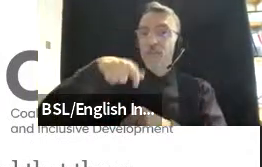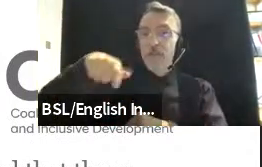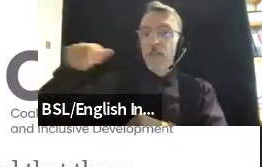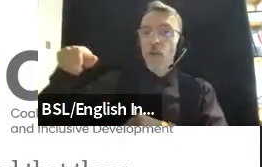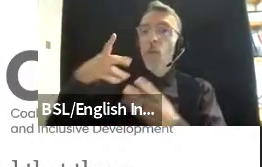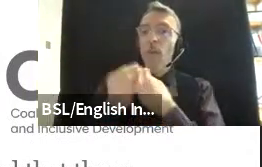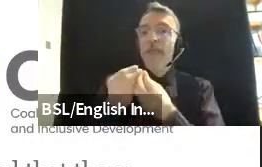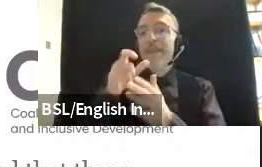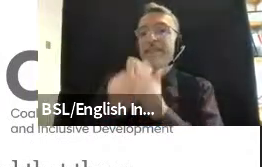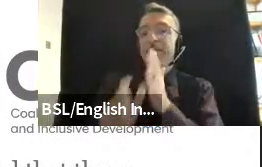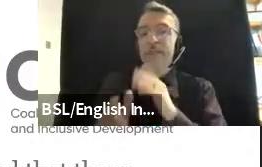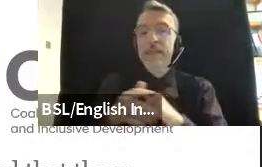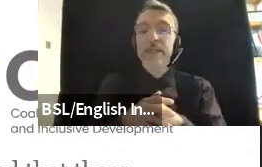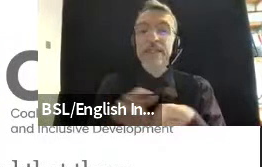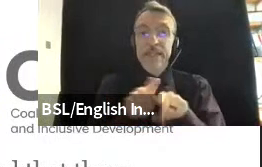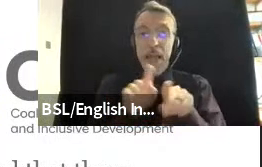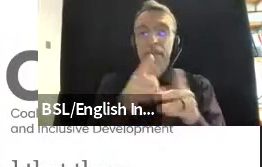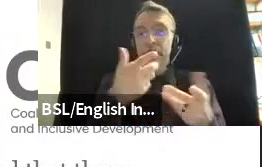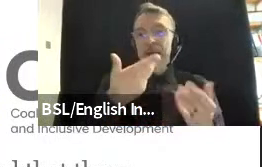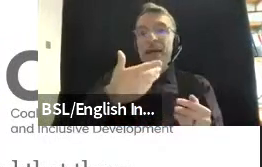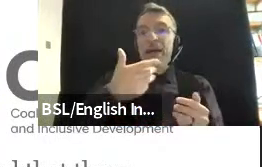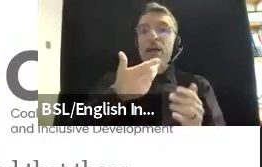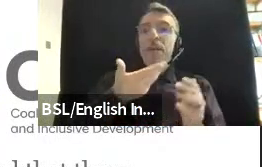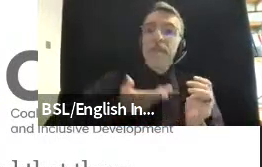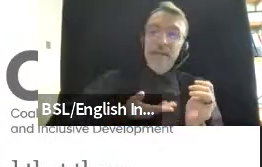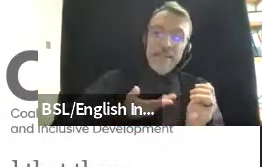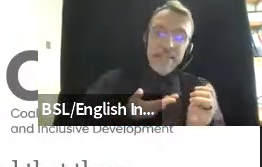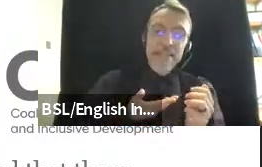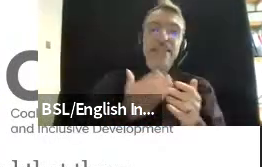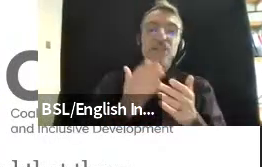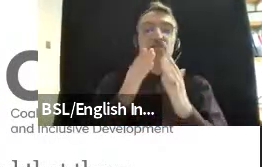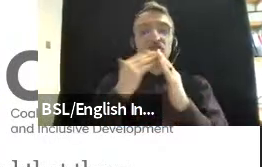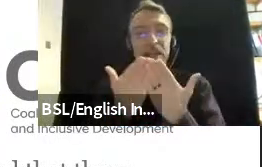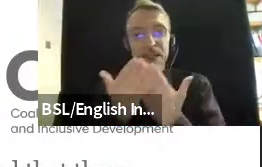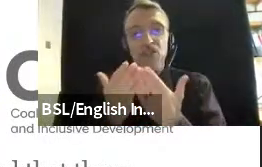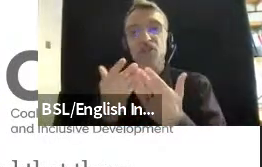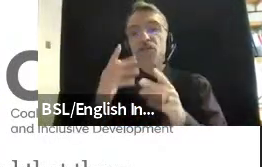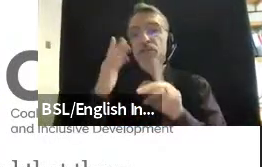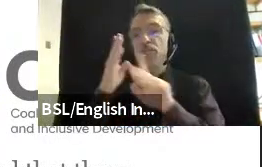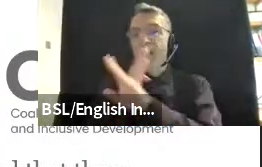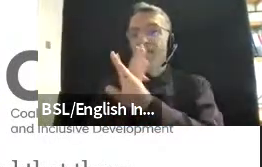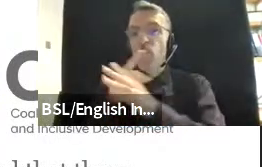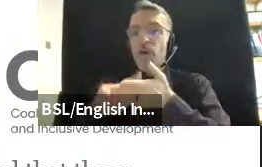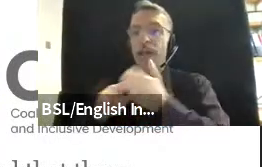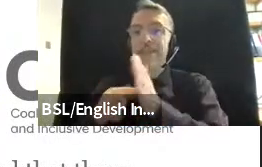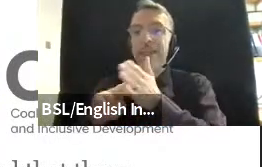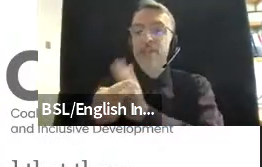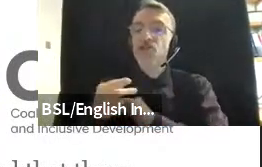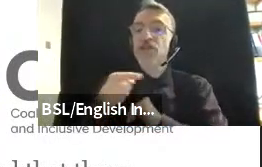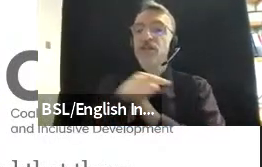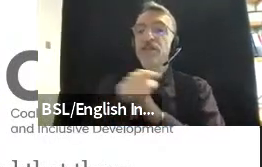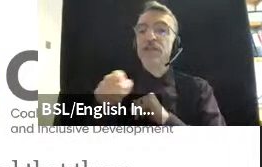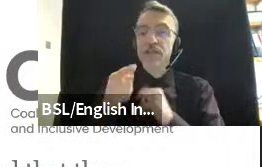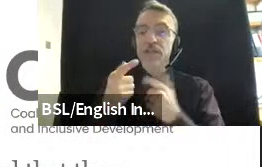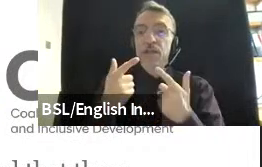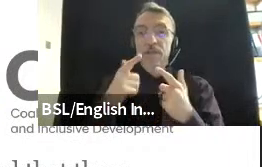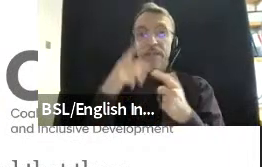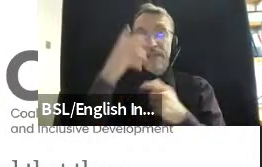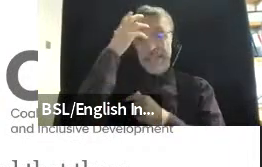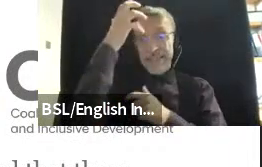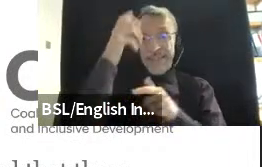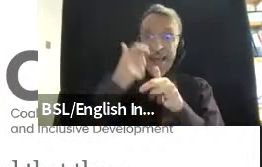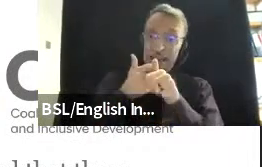Non-state actors, such as businesses, religious bodies, or private organizations, should not wait for state adherence to